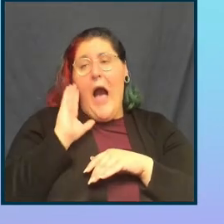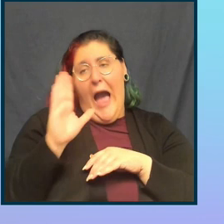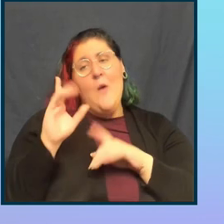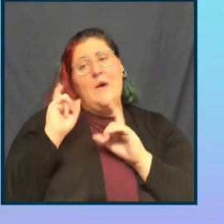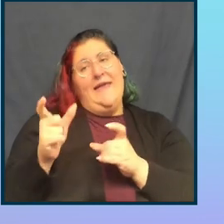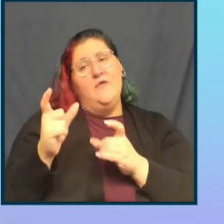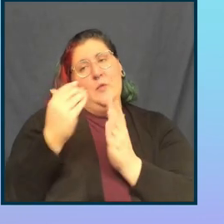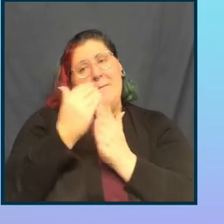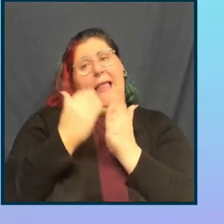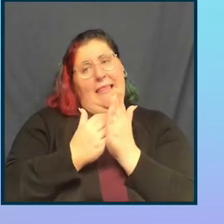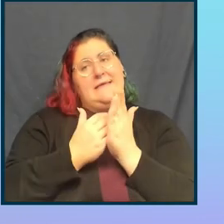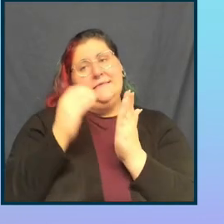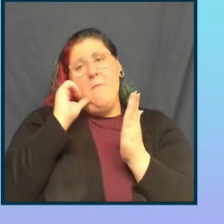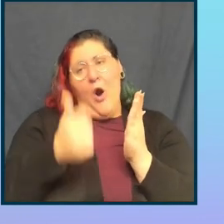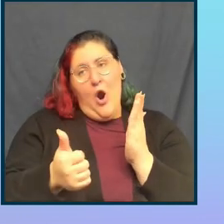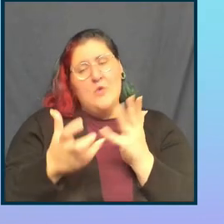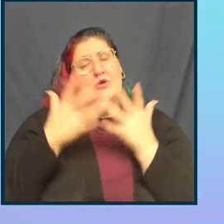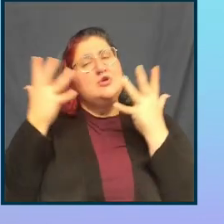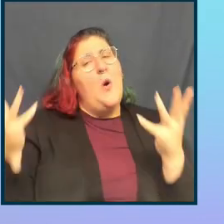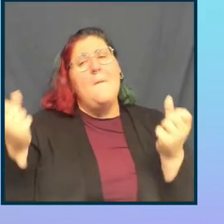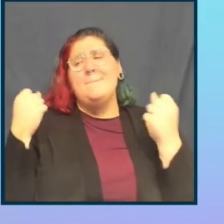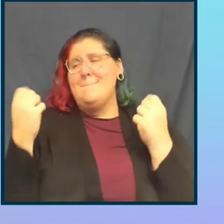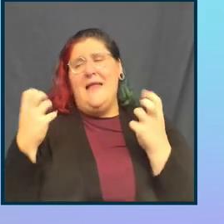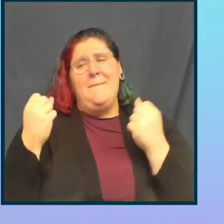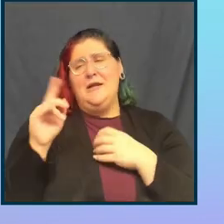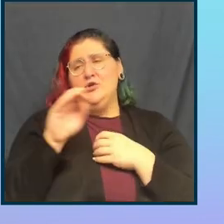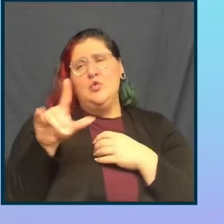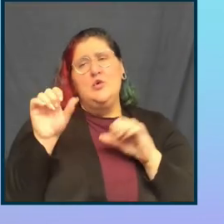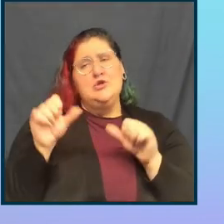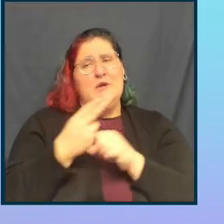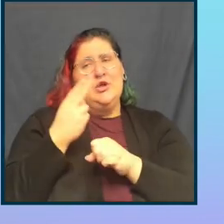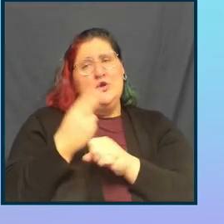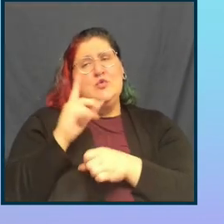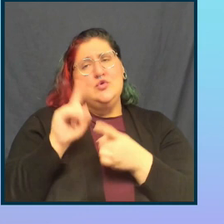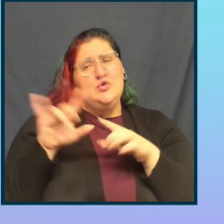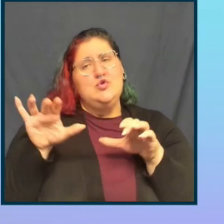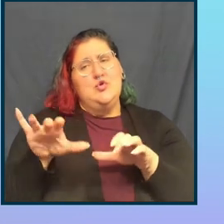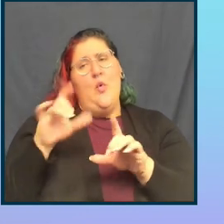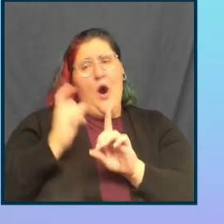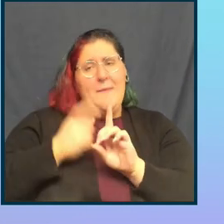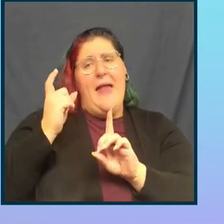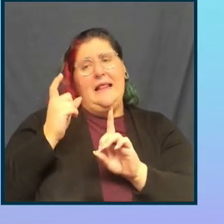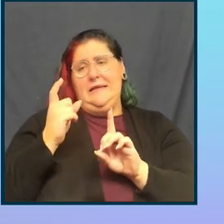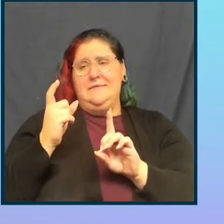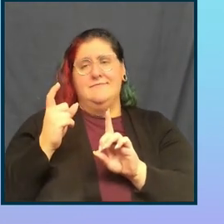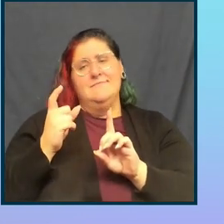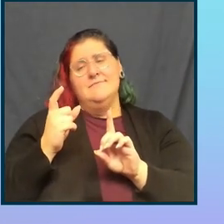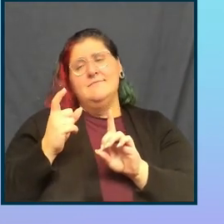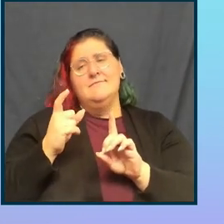but there are tons of tools that you can implement that will do this automatically or in an automated fashion as